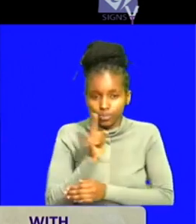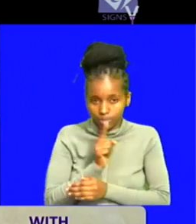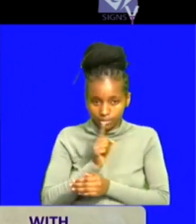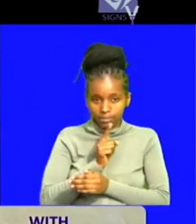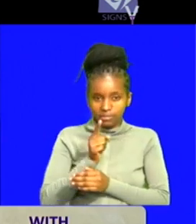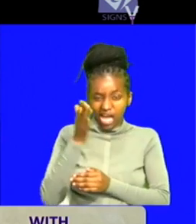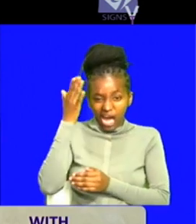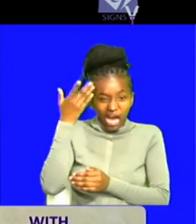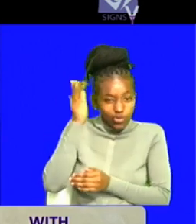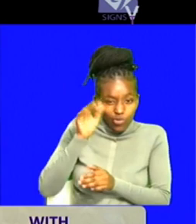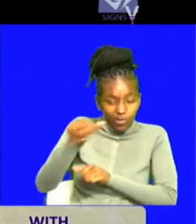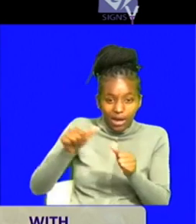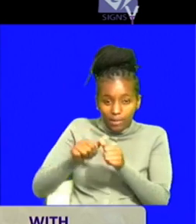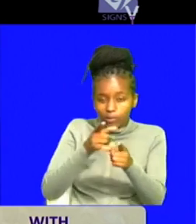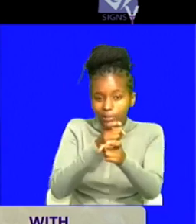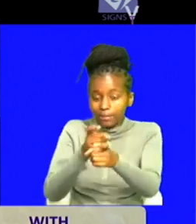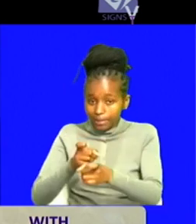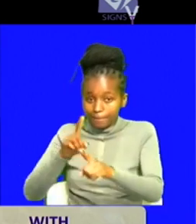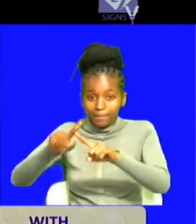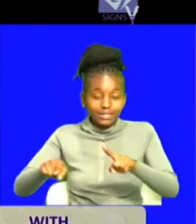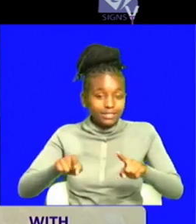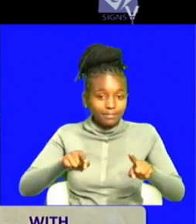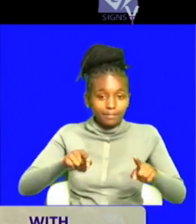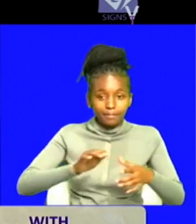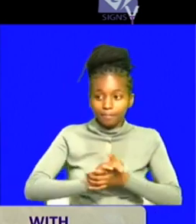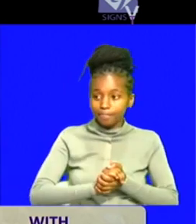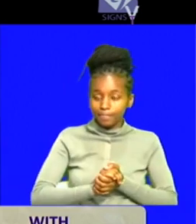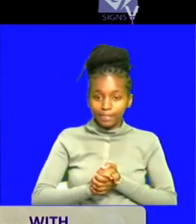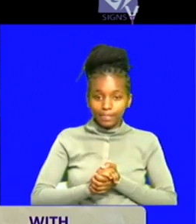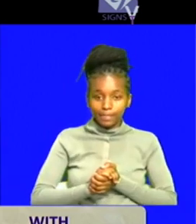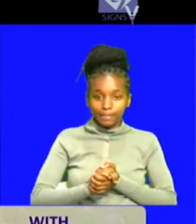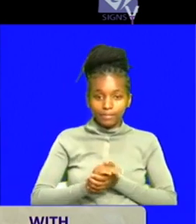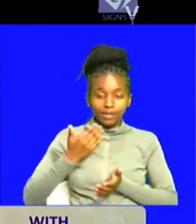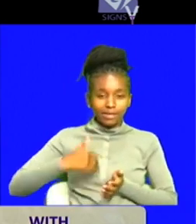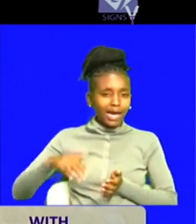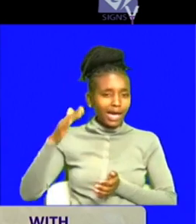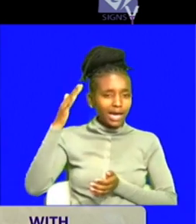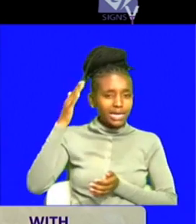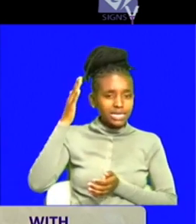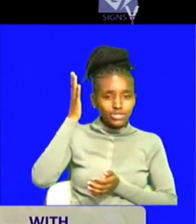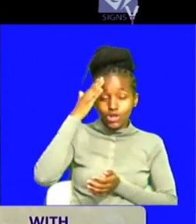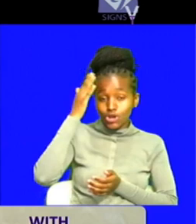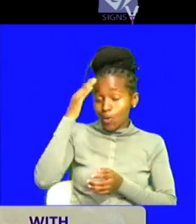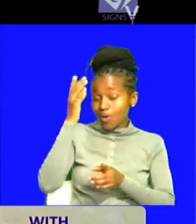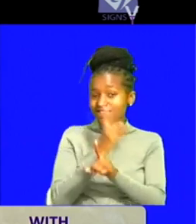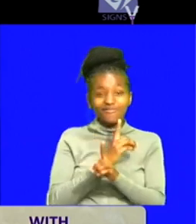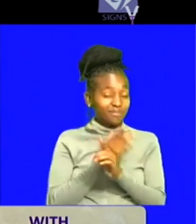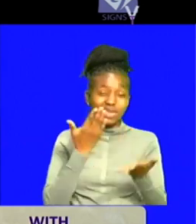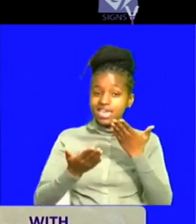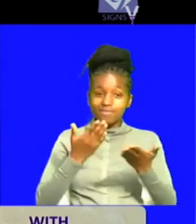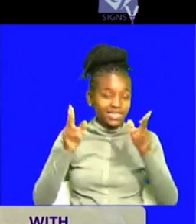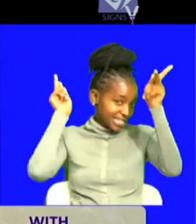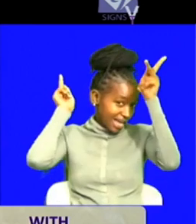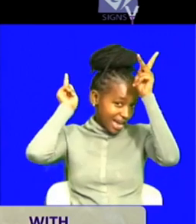Attacking yao siko sure vile hiko. Yes. But I'd say their defense is what will save them.